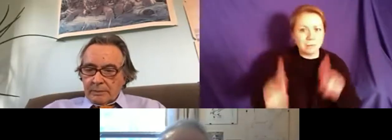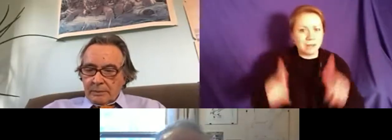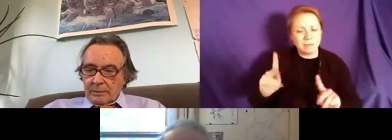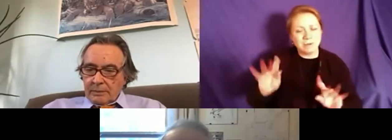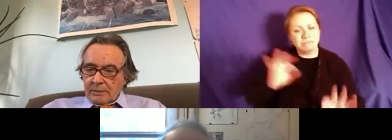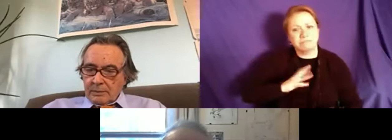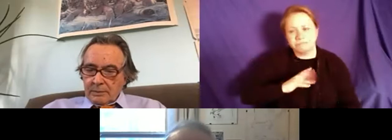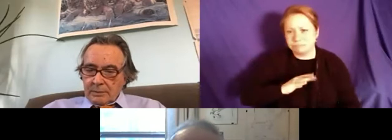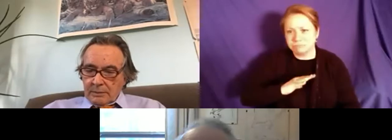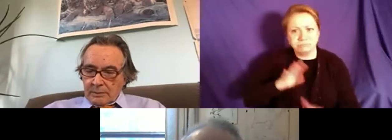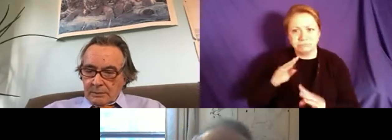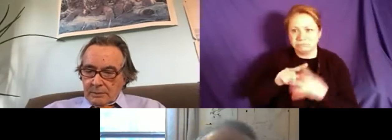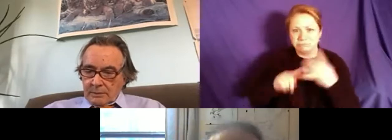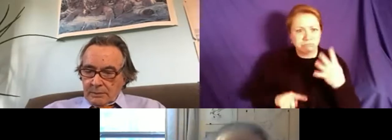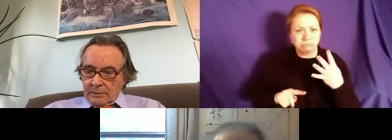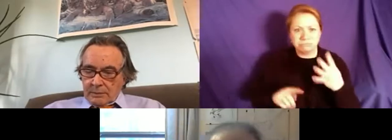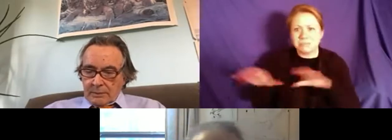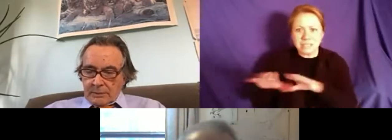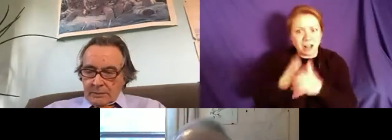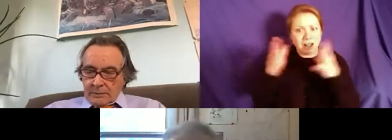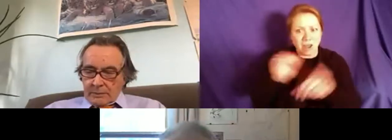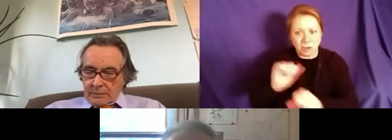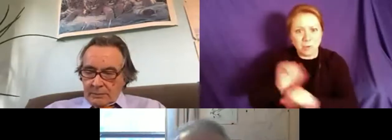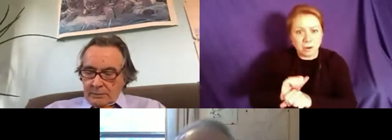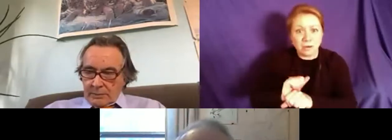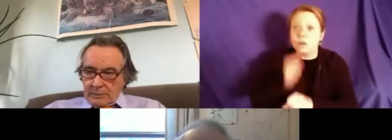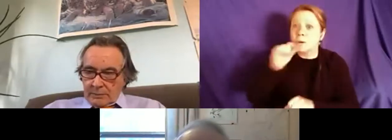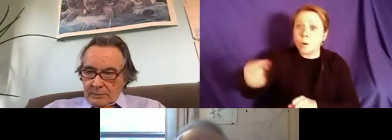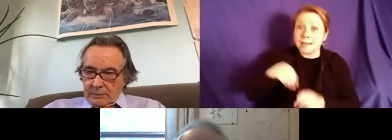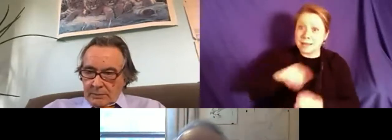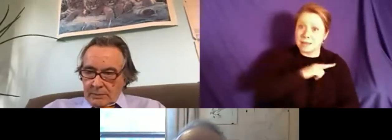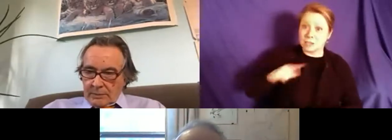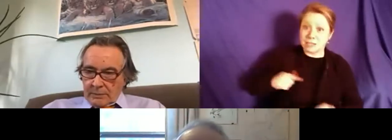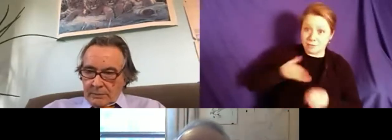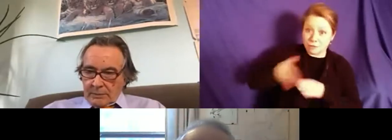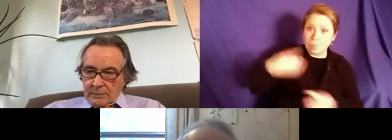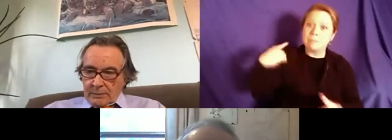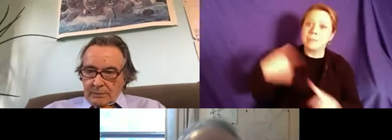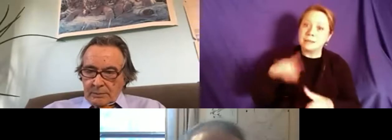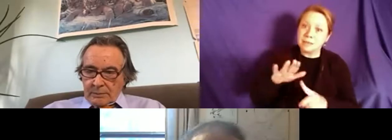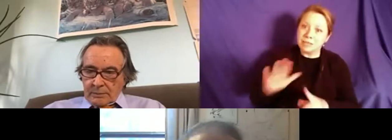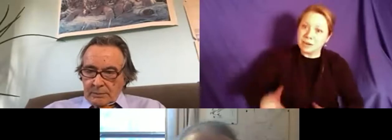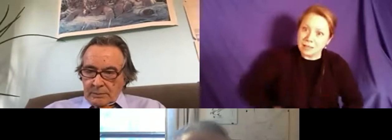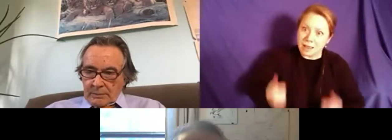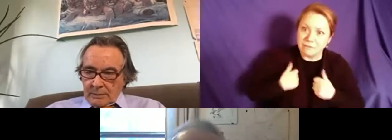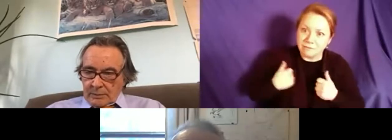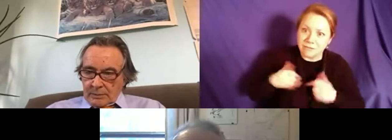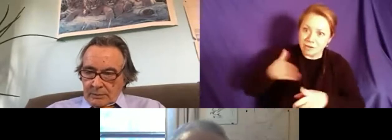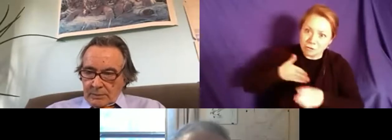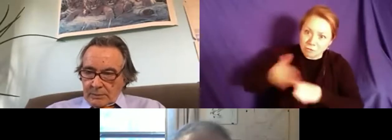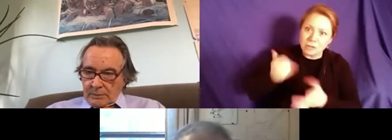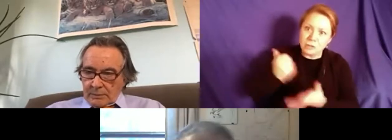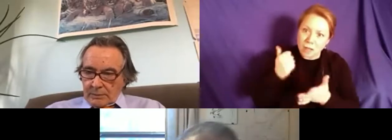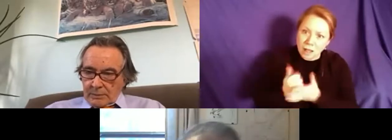really done a lot, not just in their legislative careers, but in the rest of their careers to further